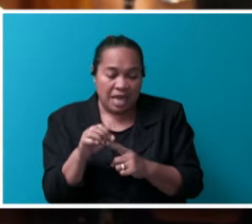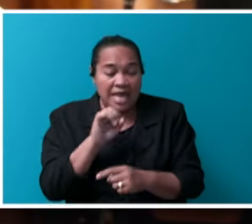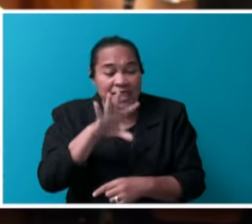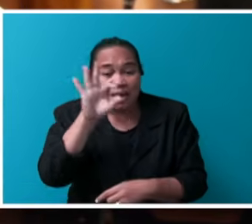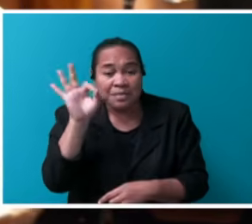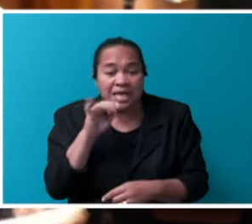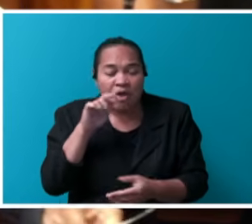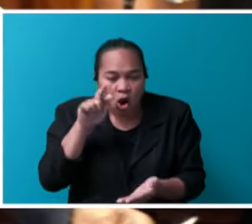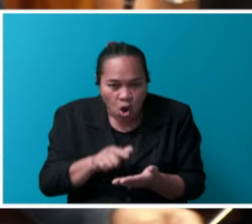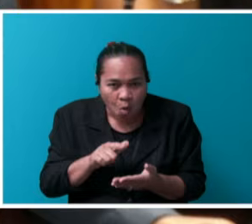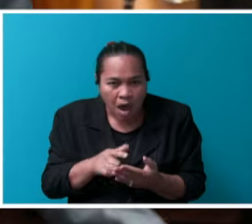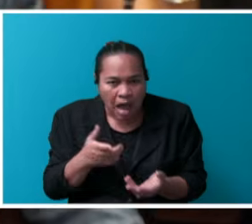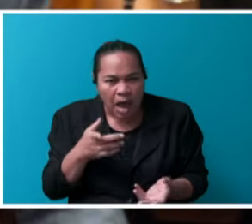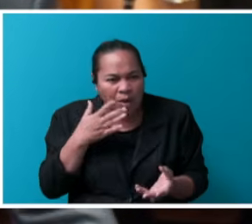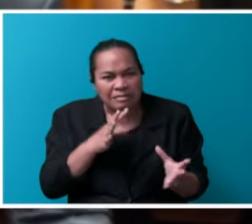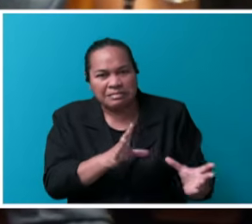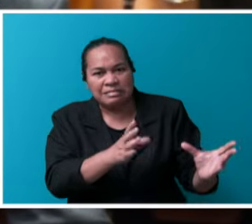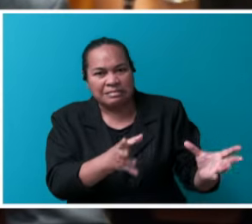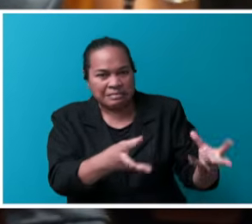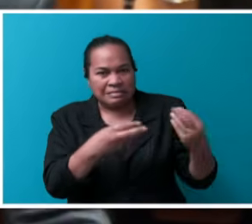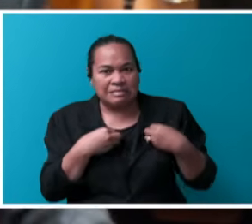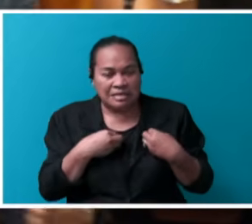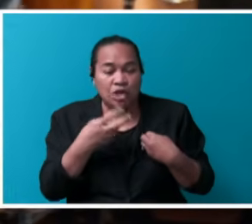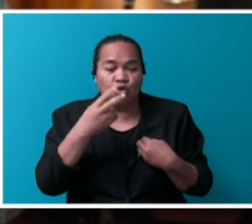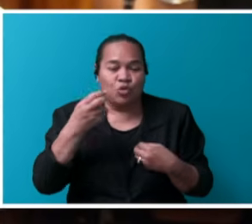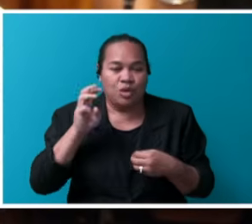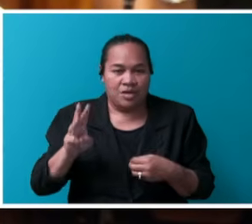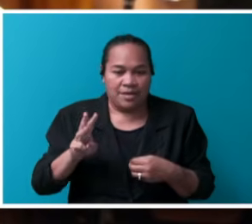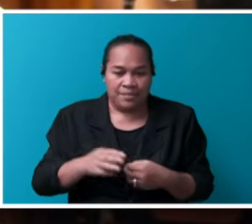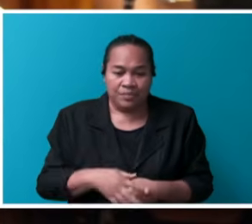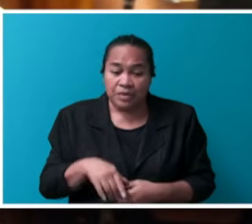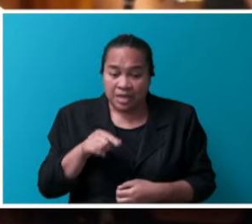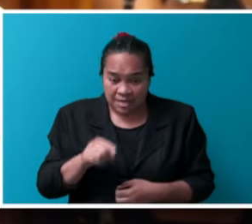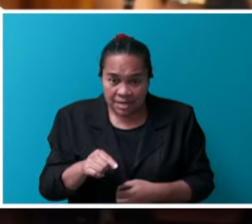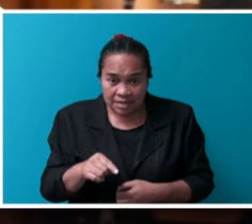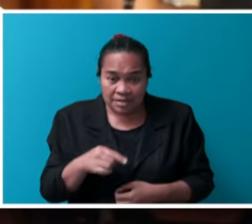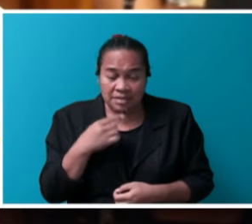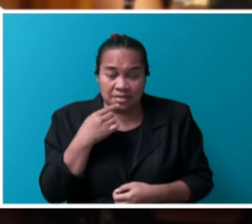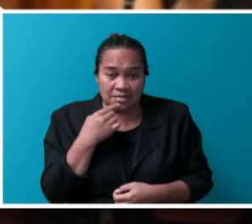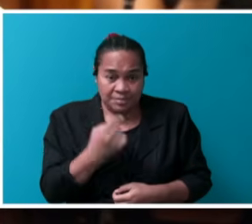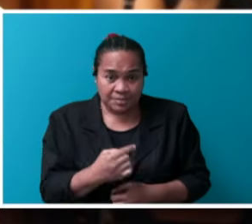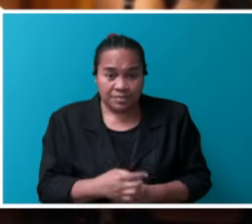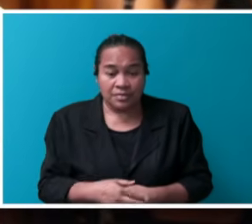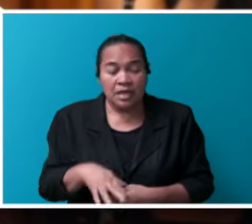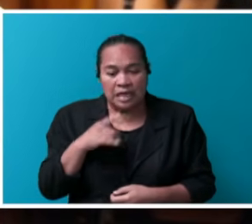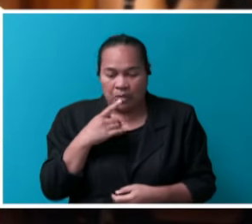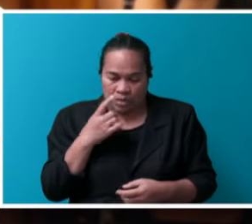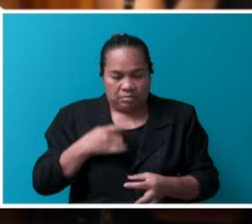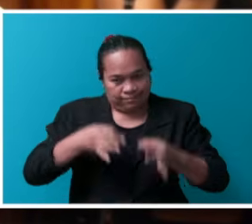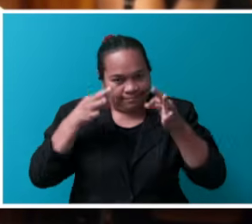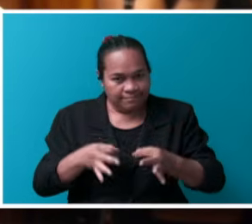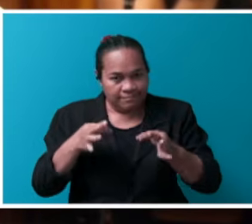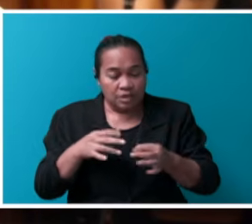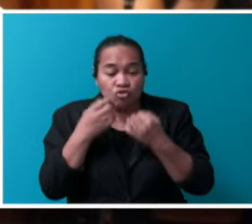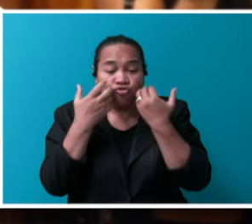than what we inherited in 2023. This expansionary fiscal stance, Mr. Speaker, is deliberate. It